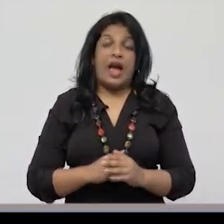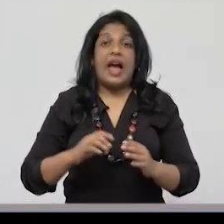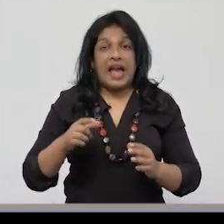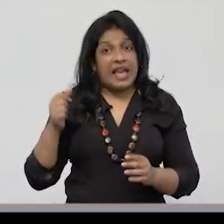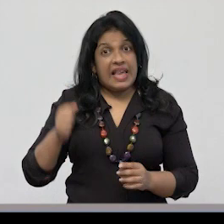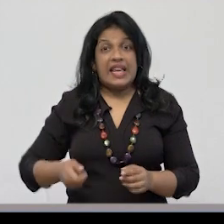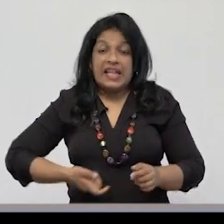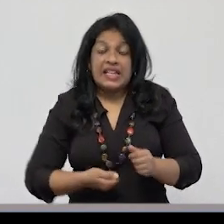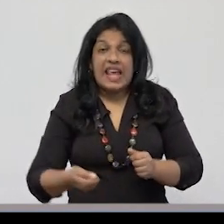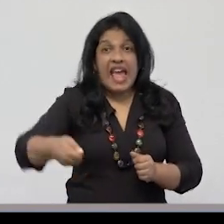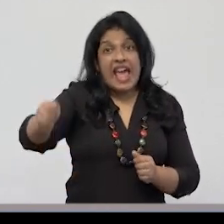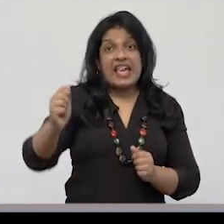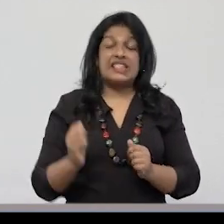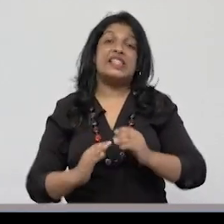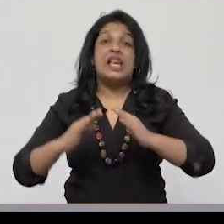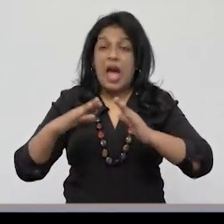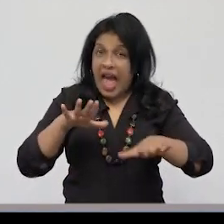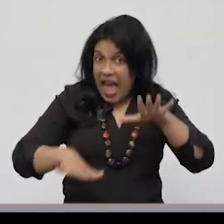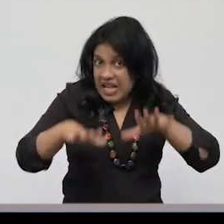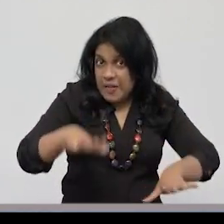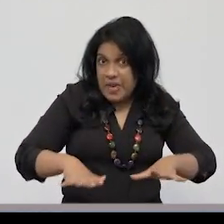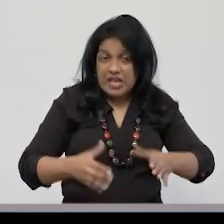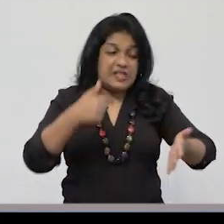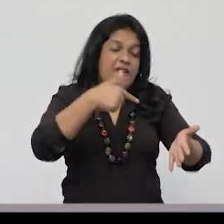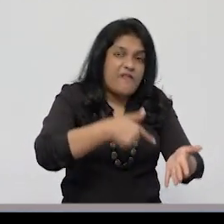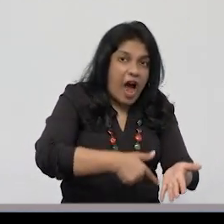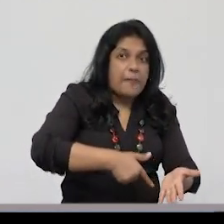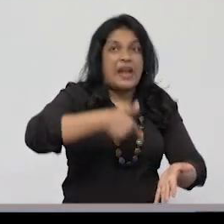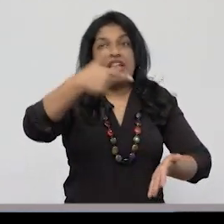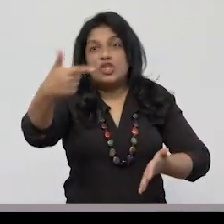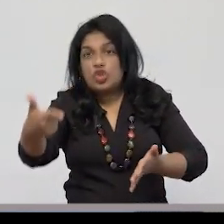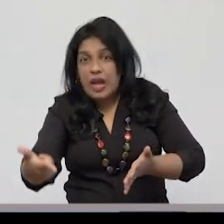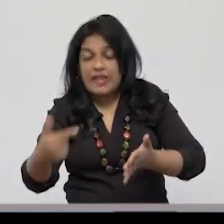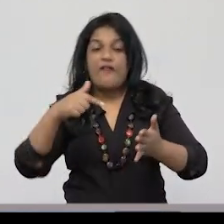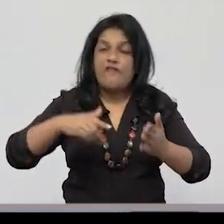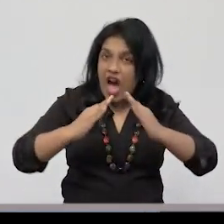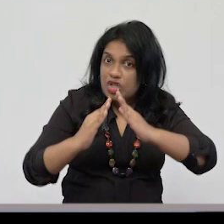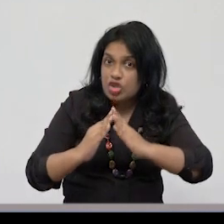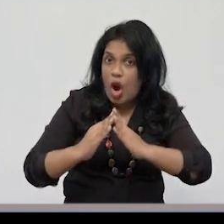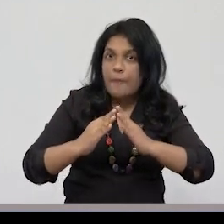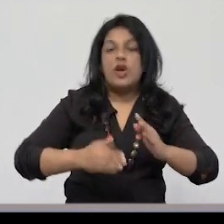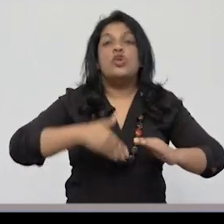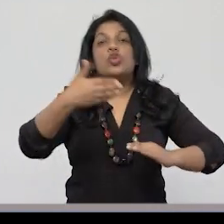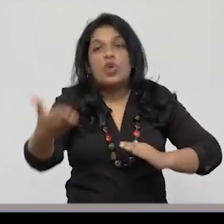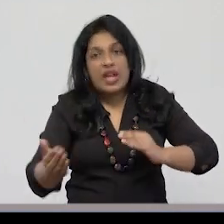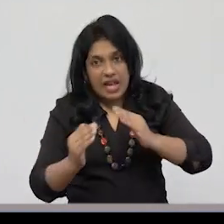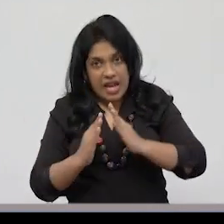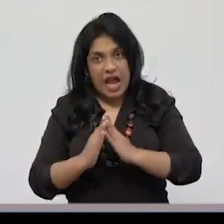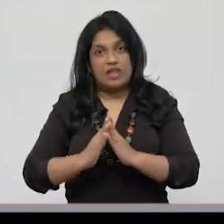quickly get down with a pole and beat on the aluminium side, bang, bang, bang, bang, bang, bang, then get back in and drive